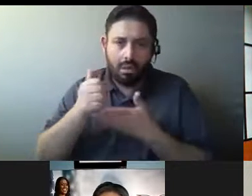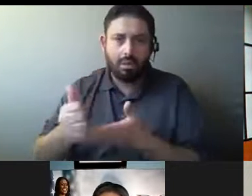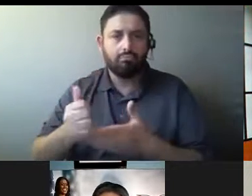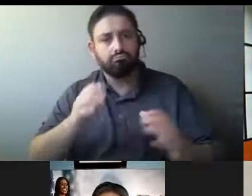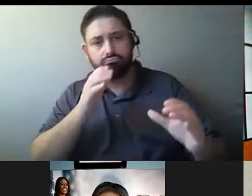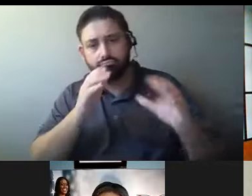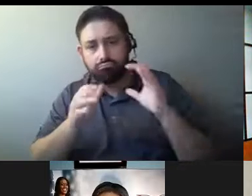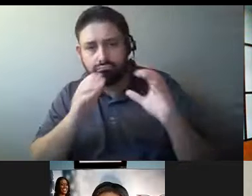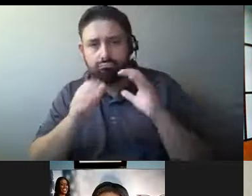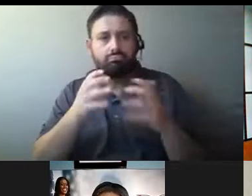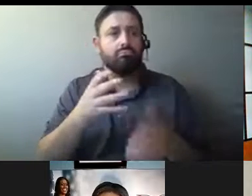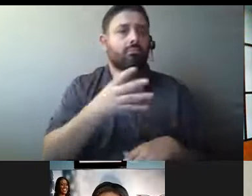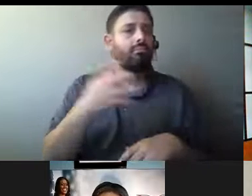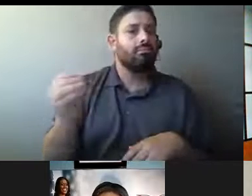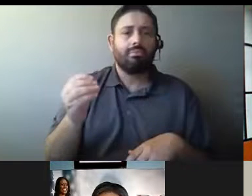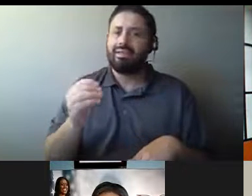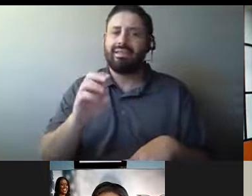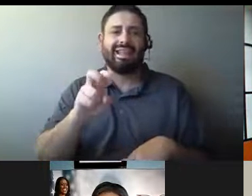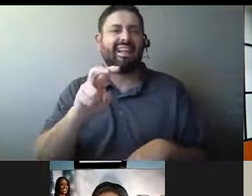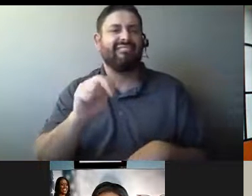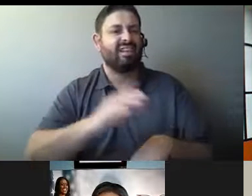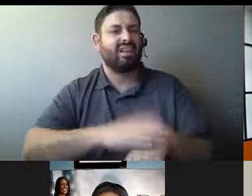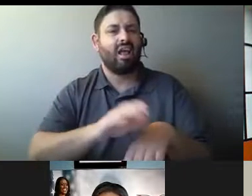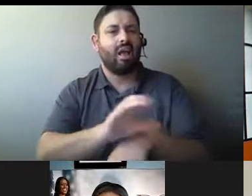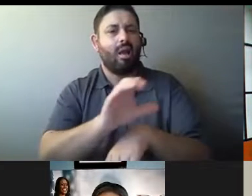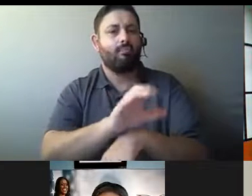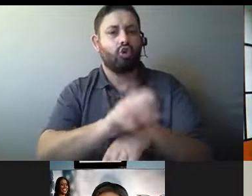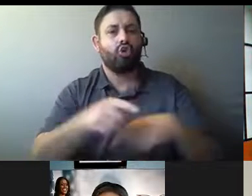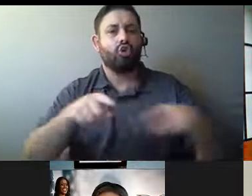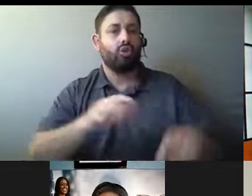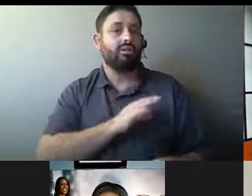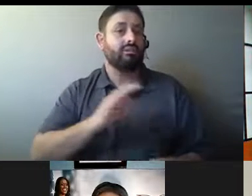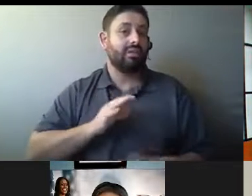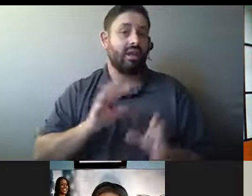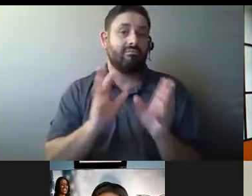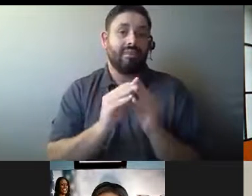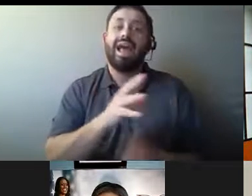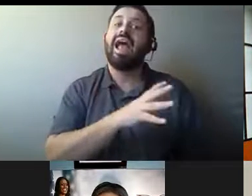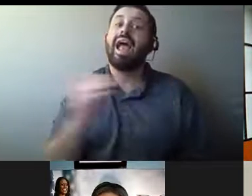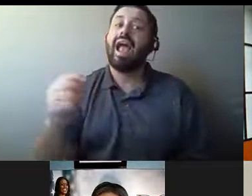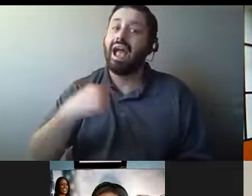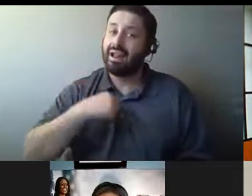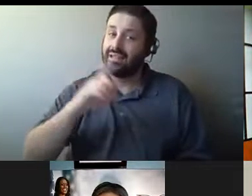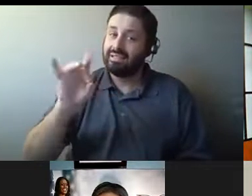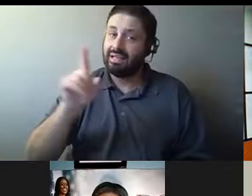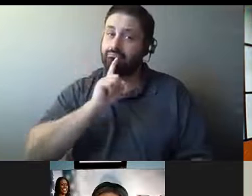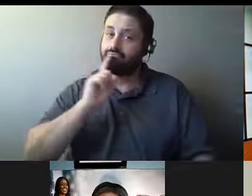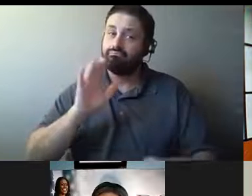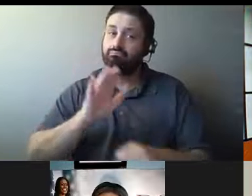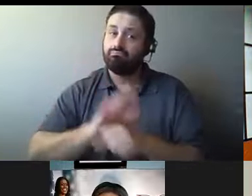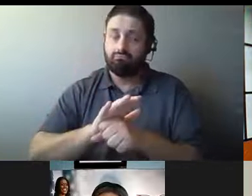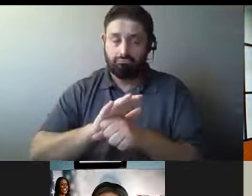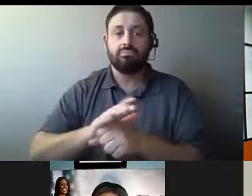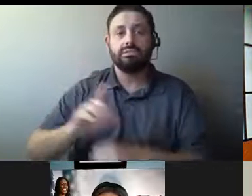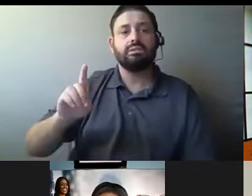and even doing it, on a computer during our staff meetings. And I've even taken the pledge to be the